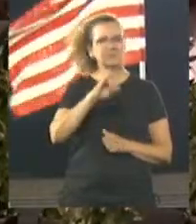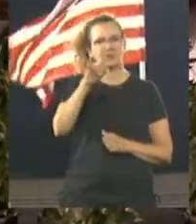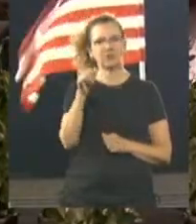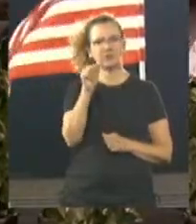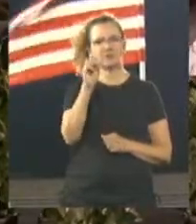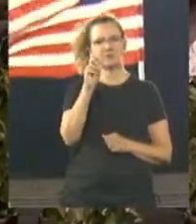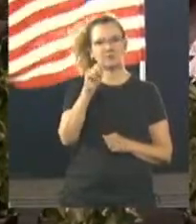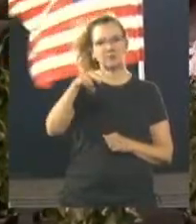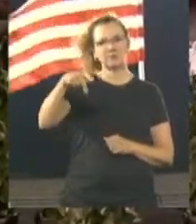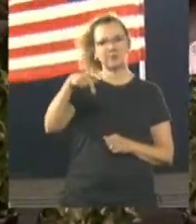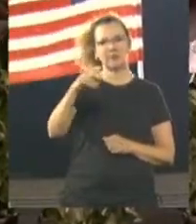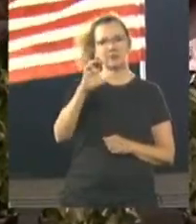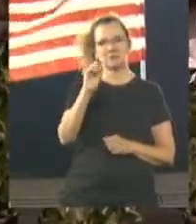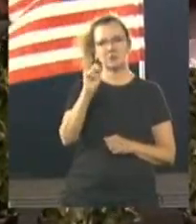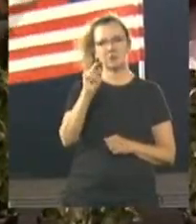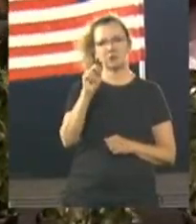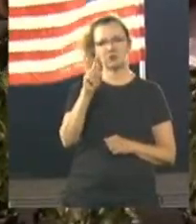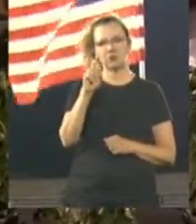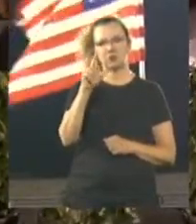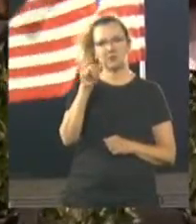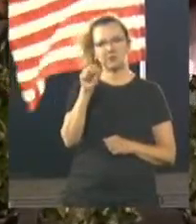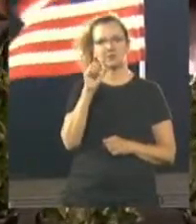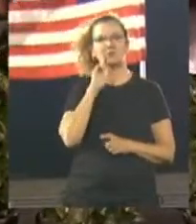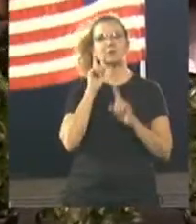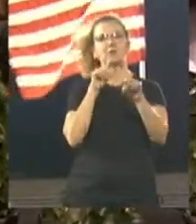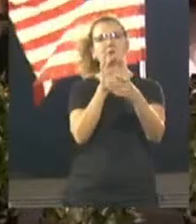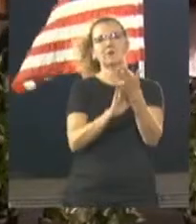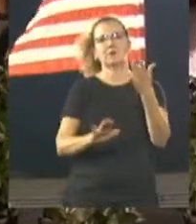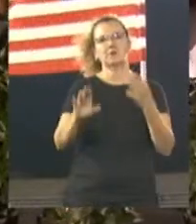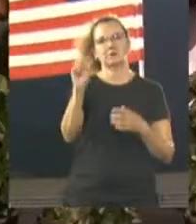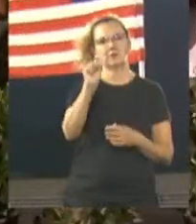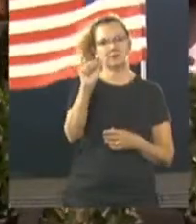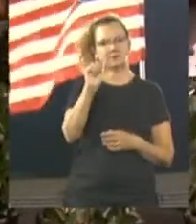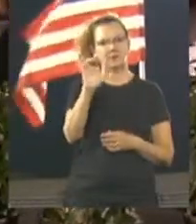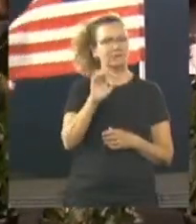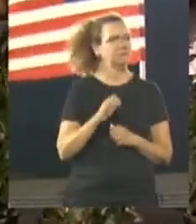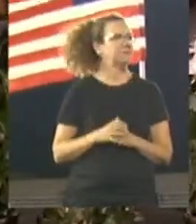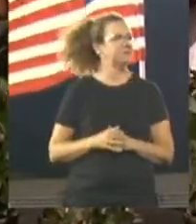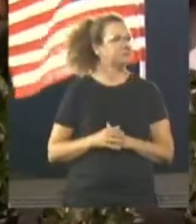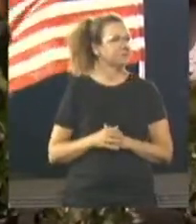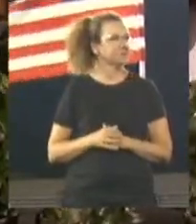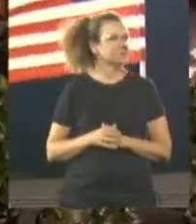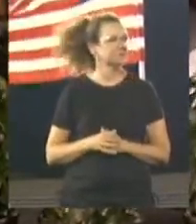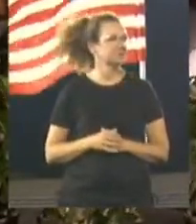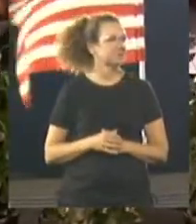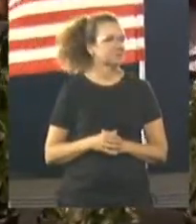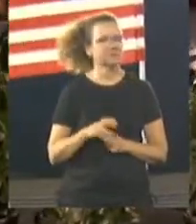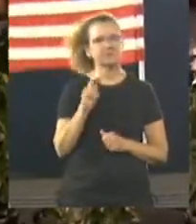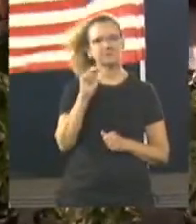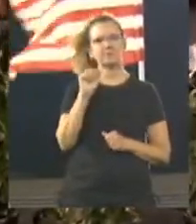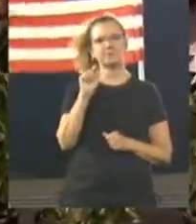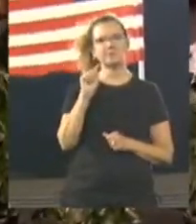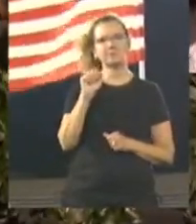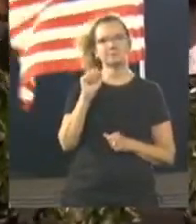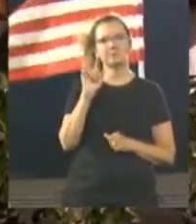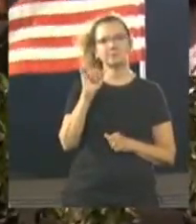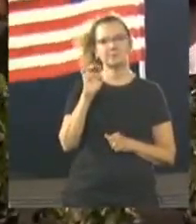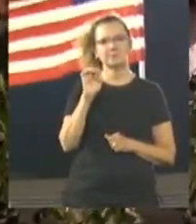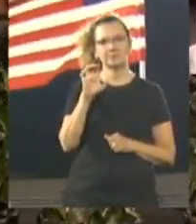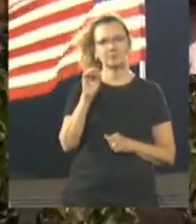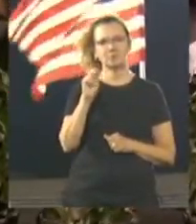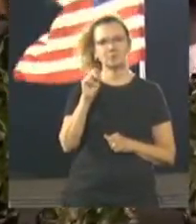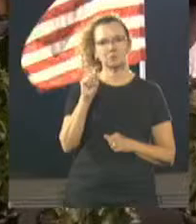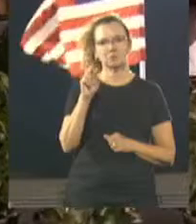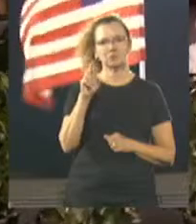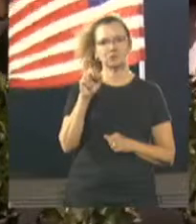Jason P. Contreras will be attending San Antonio College. Natalie Ann Contreras